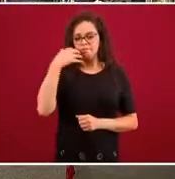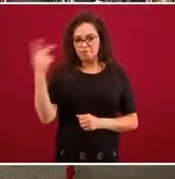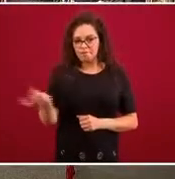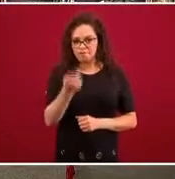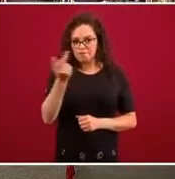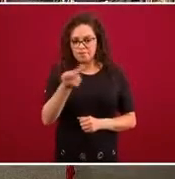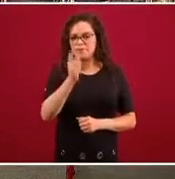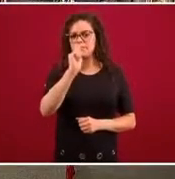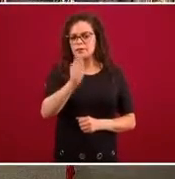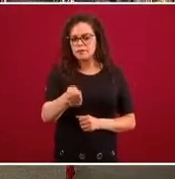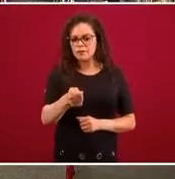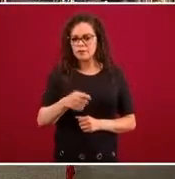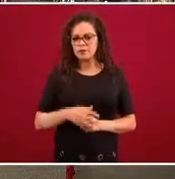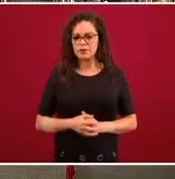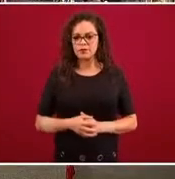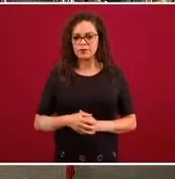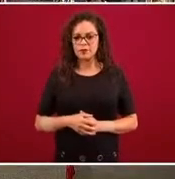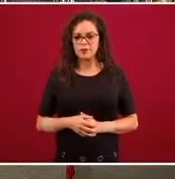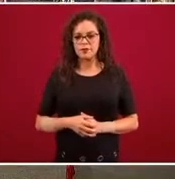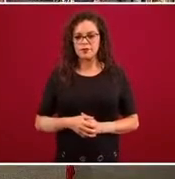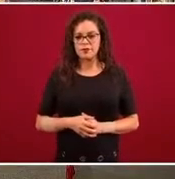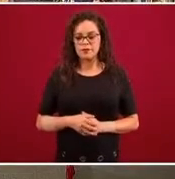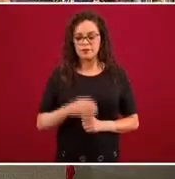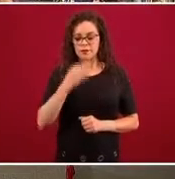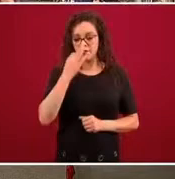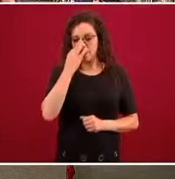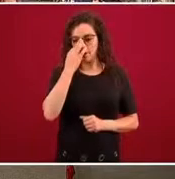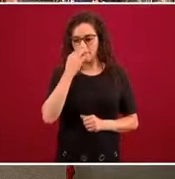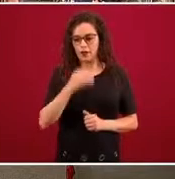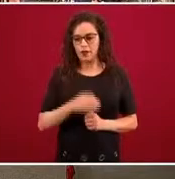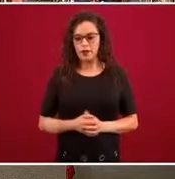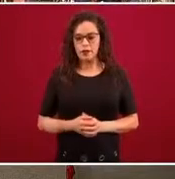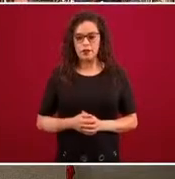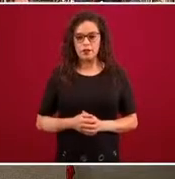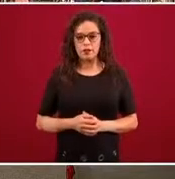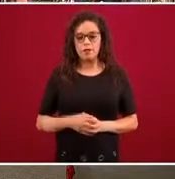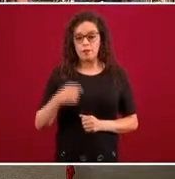Alvarez from Grupo Cantón. My question is